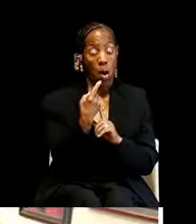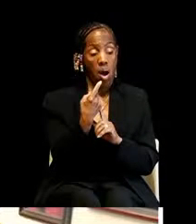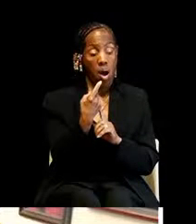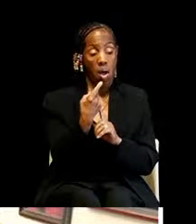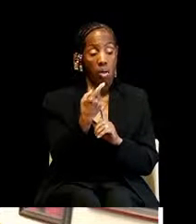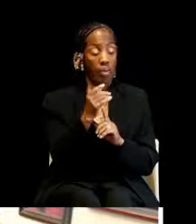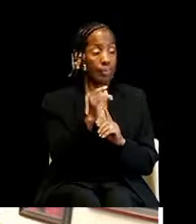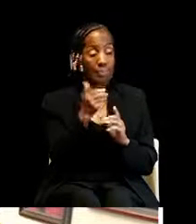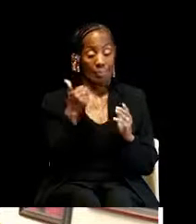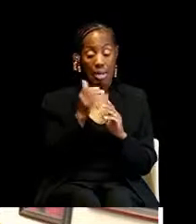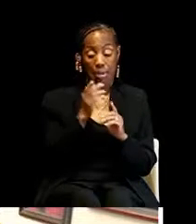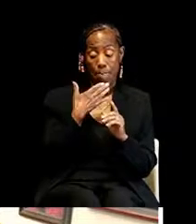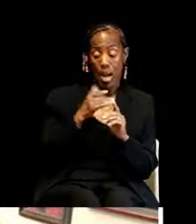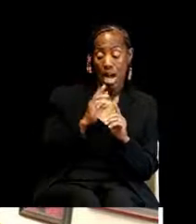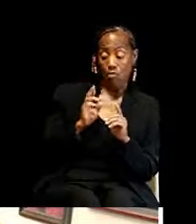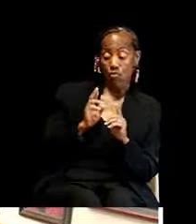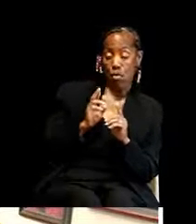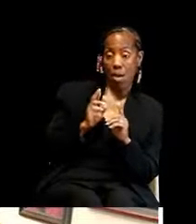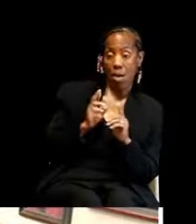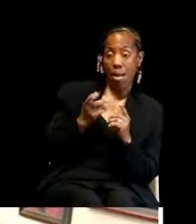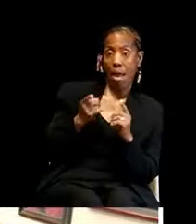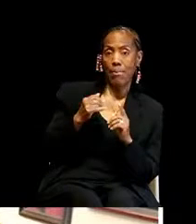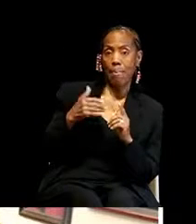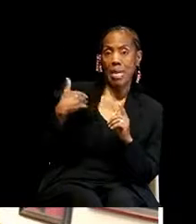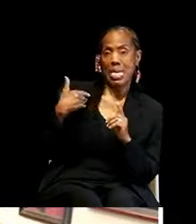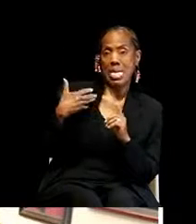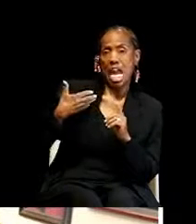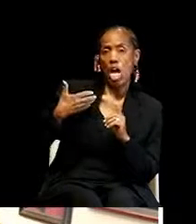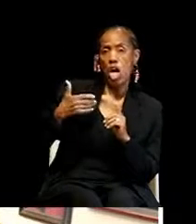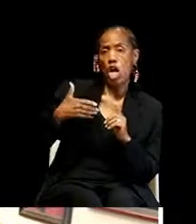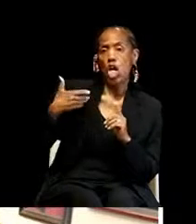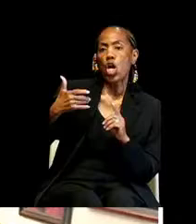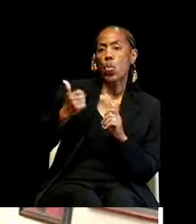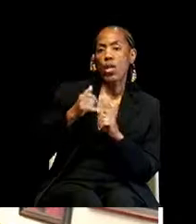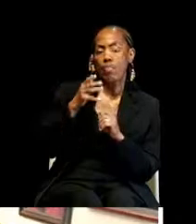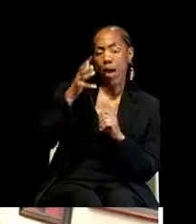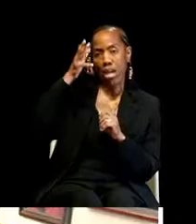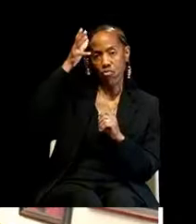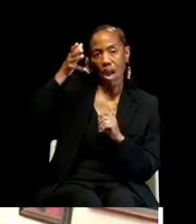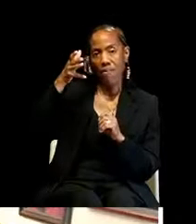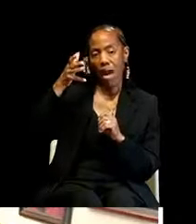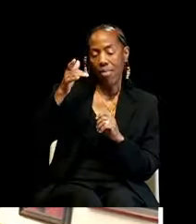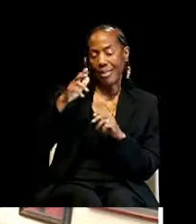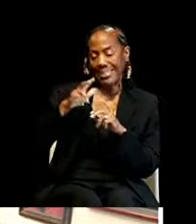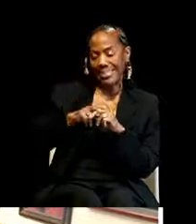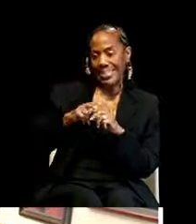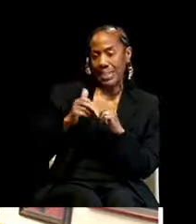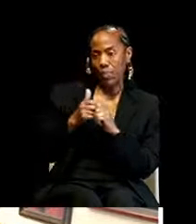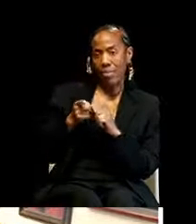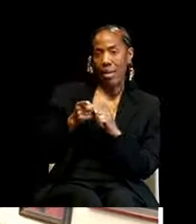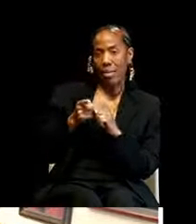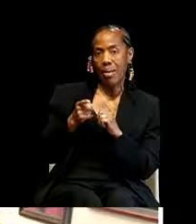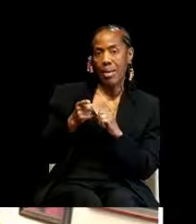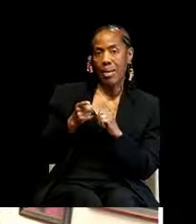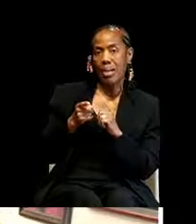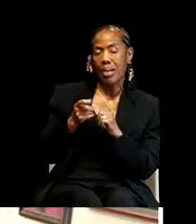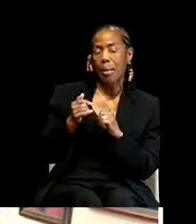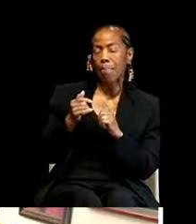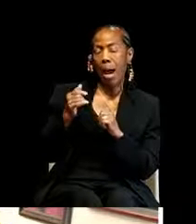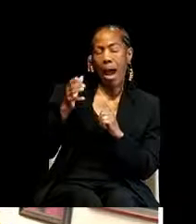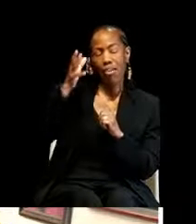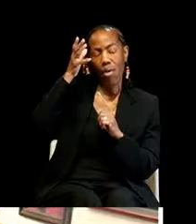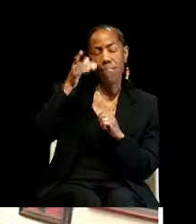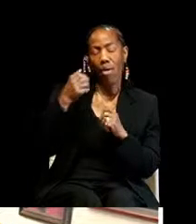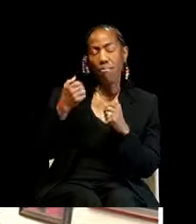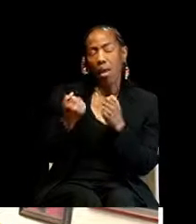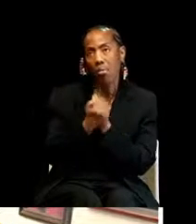my right, is when I was younger, with my grandfather in his chair. He was notorious for this